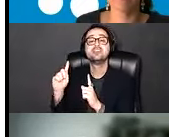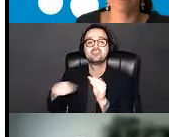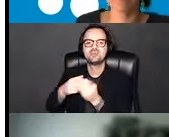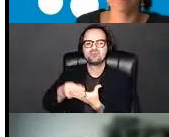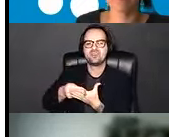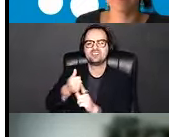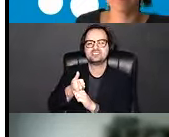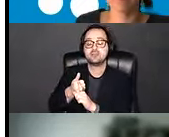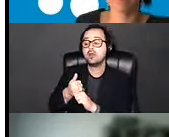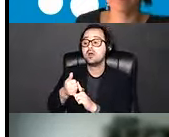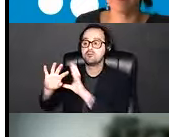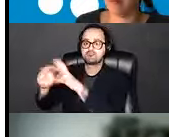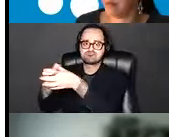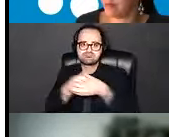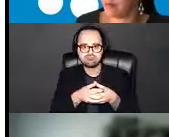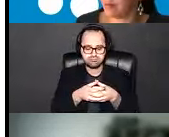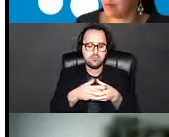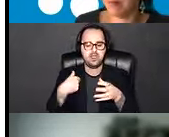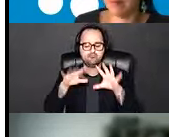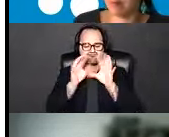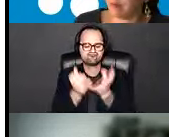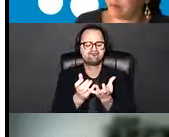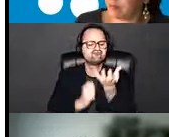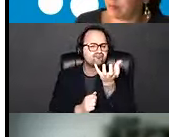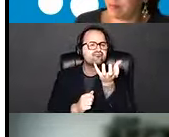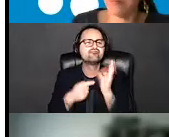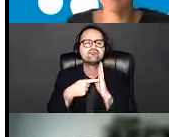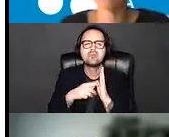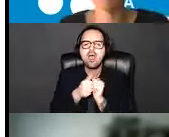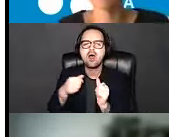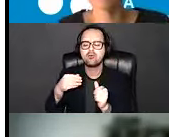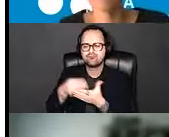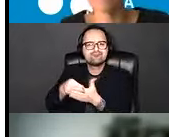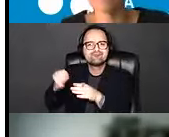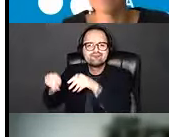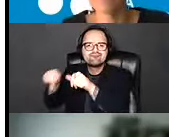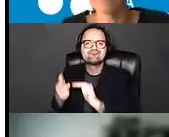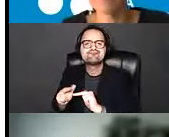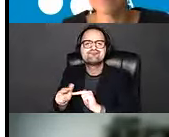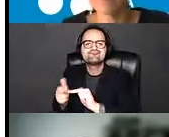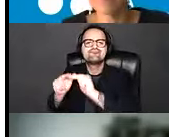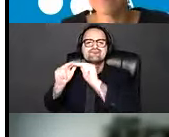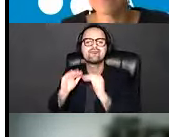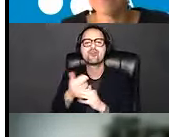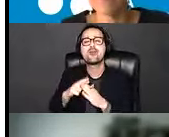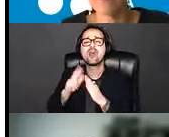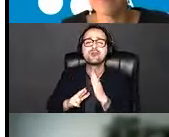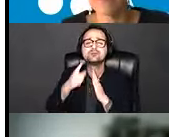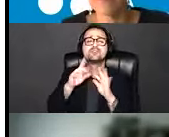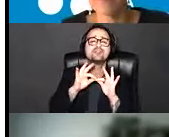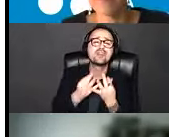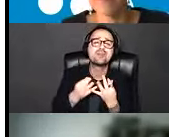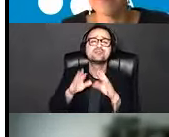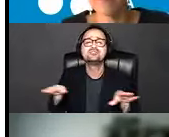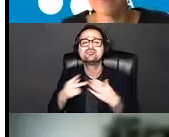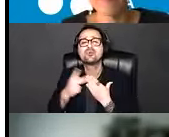groups can come with a framework that really shows how will this money spent add up to the kind of outcomes we need for children and families, so that when